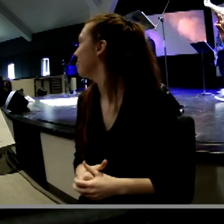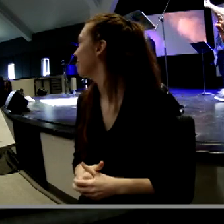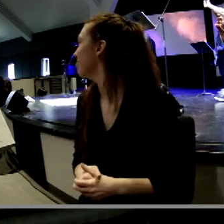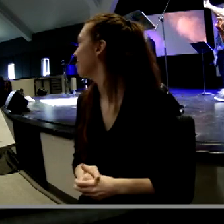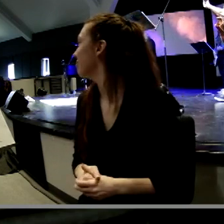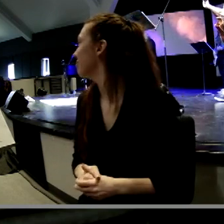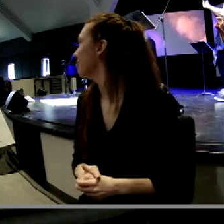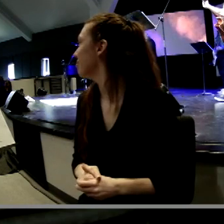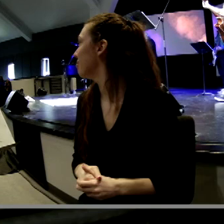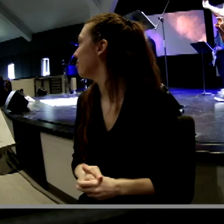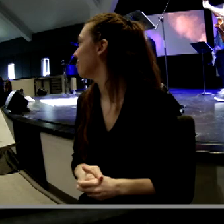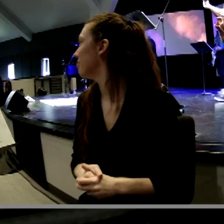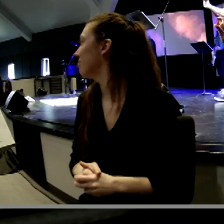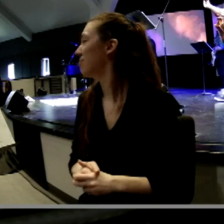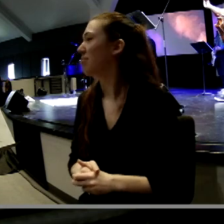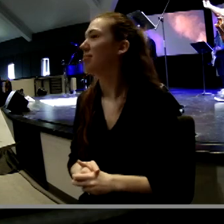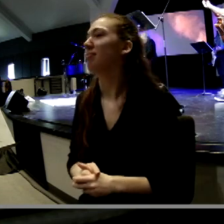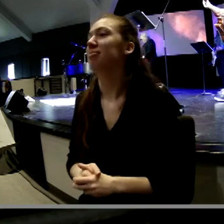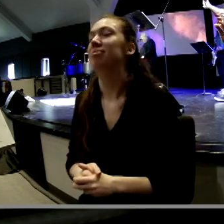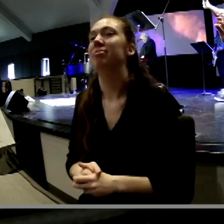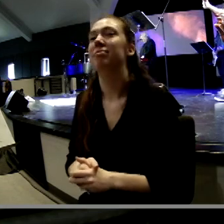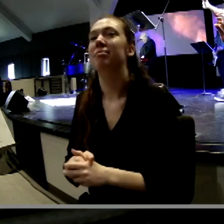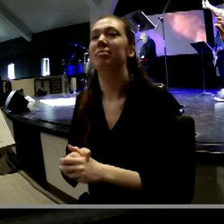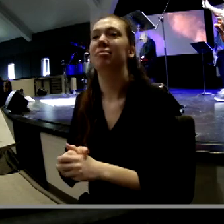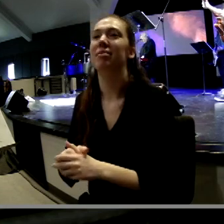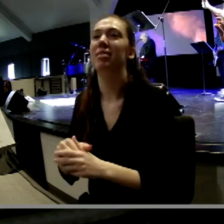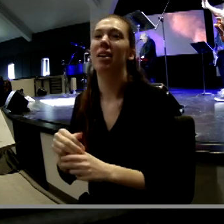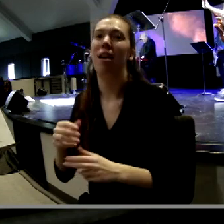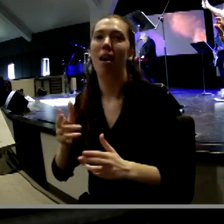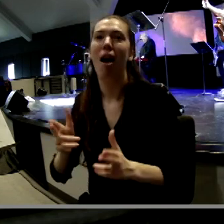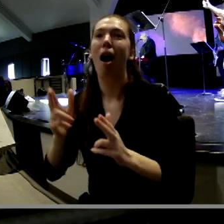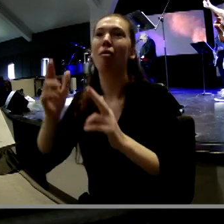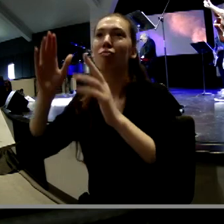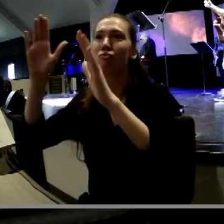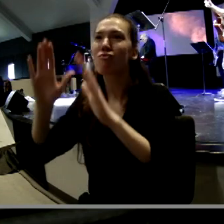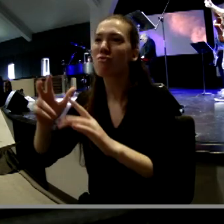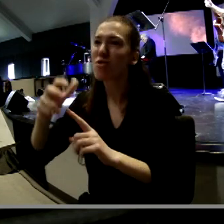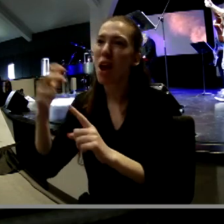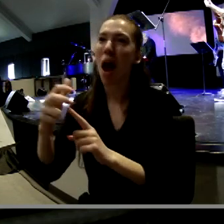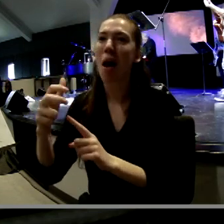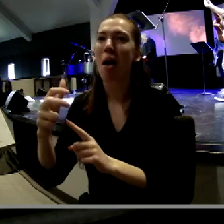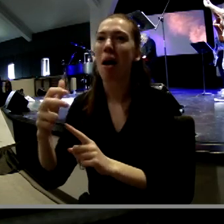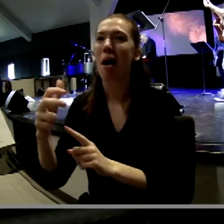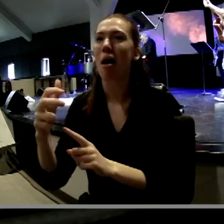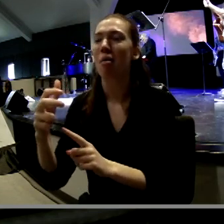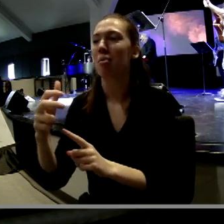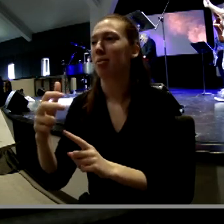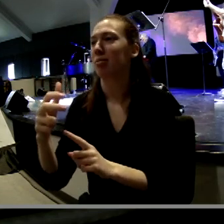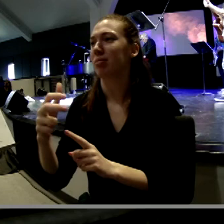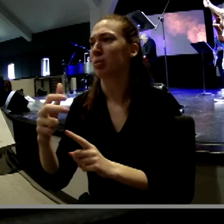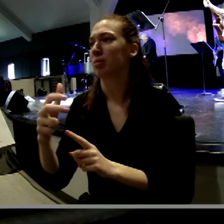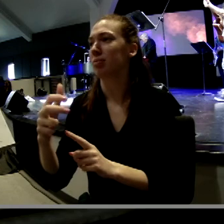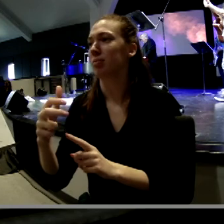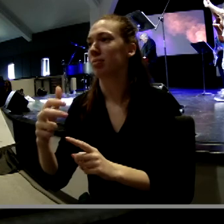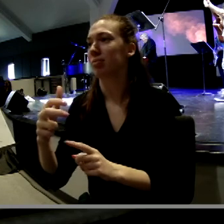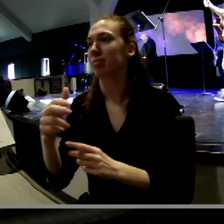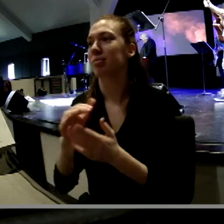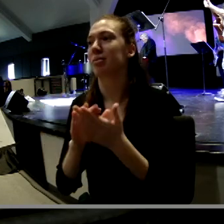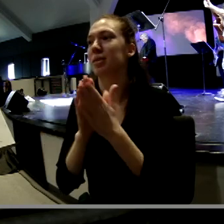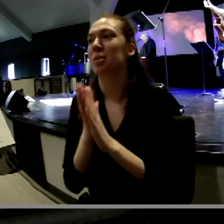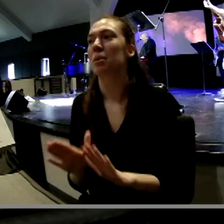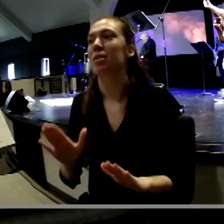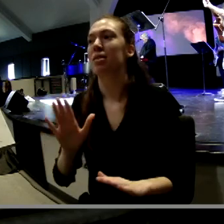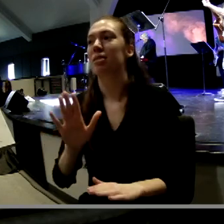The greatest hunt that you've ever been on is for the peace of your home. That's the